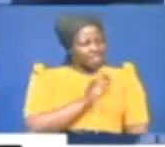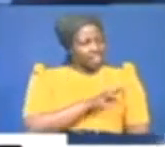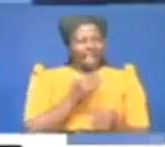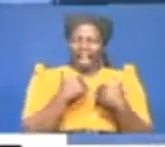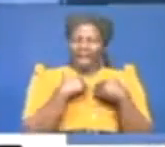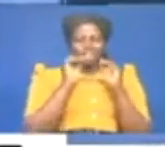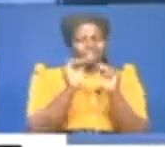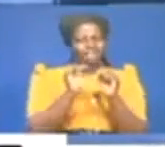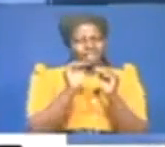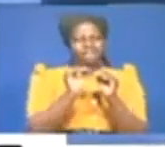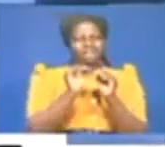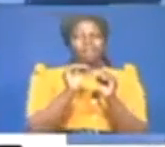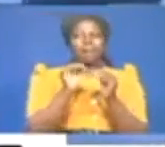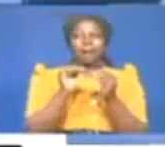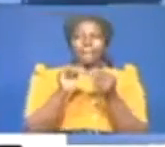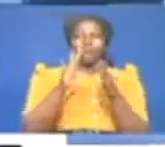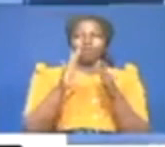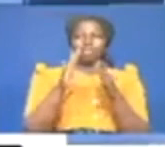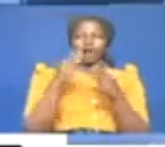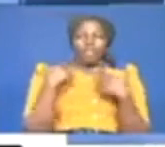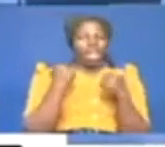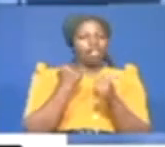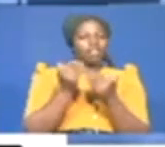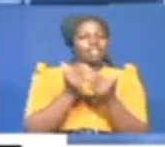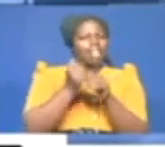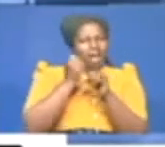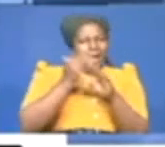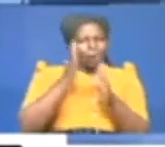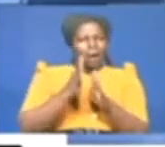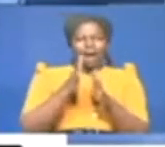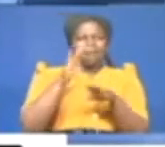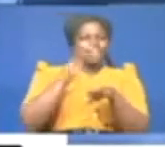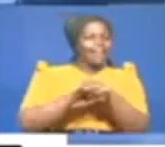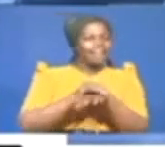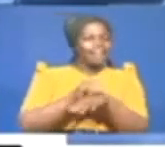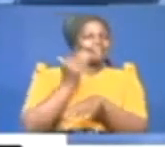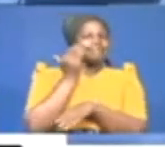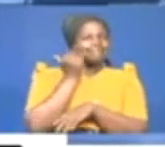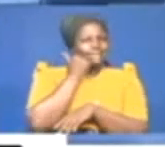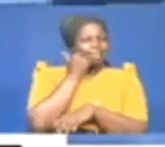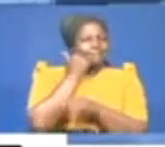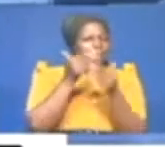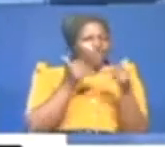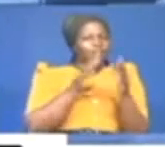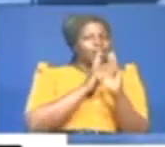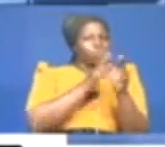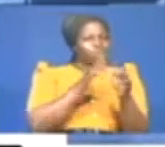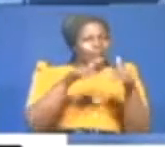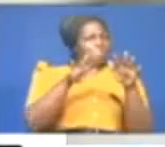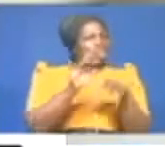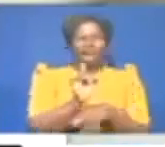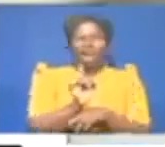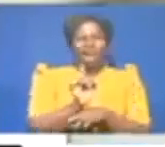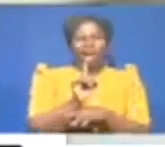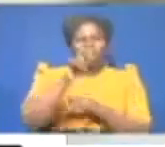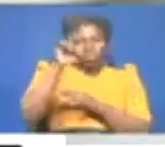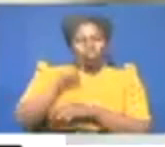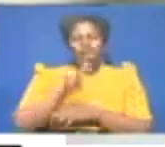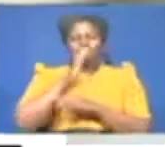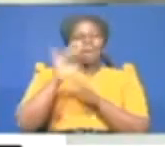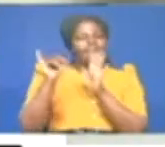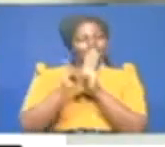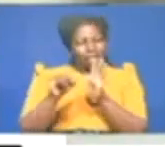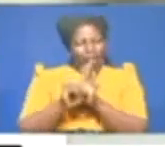been exposed before results come in. It should be able to be identified, contained, and managed. We are